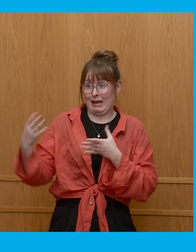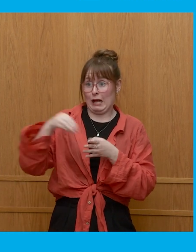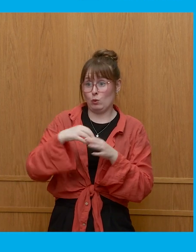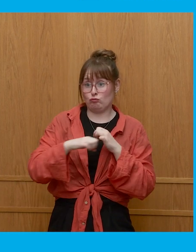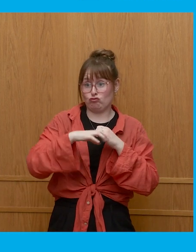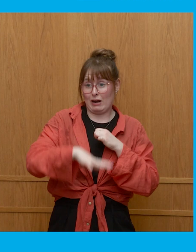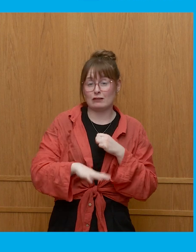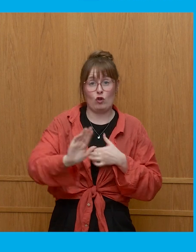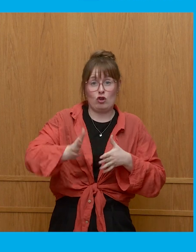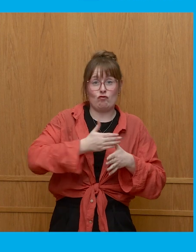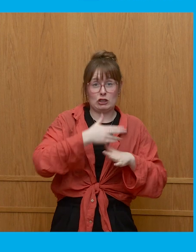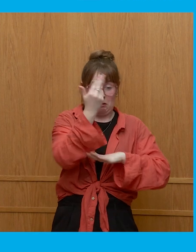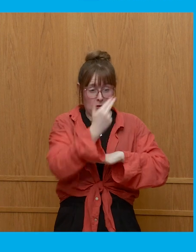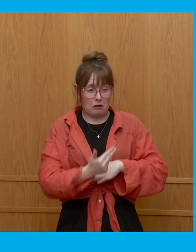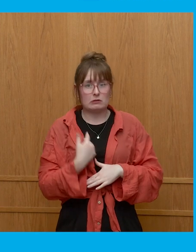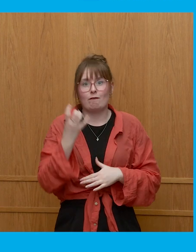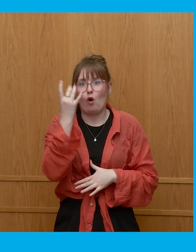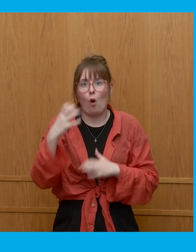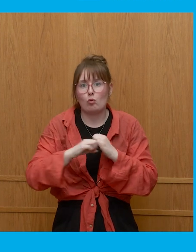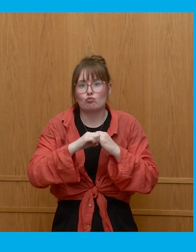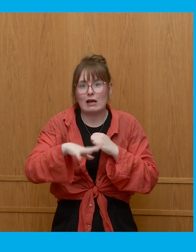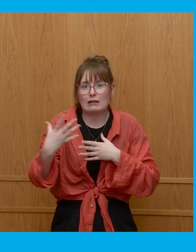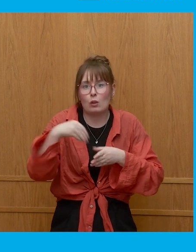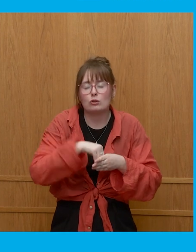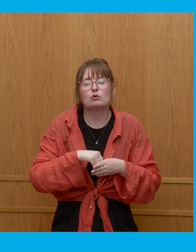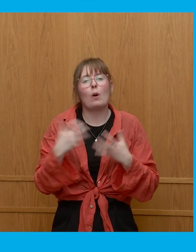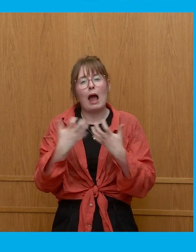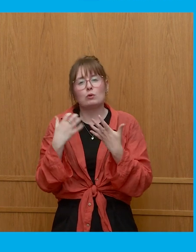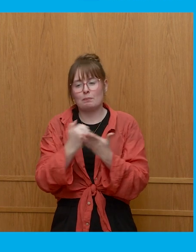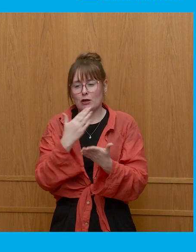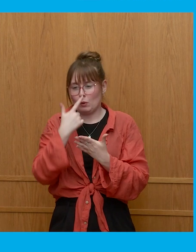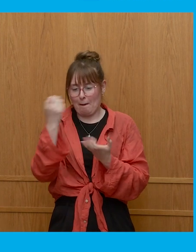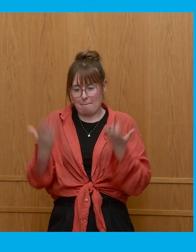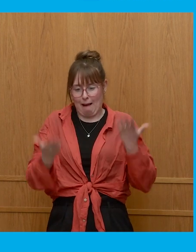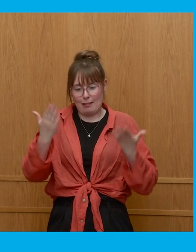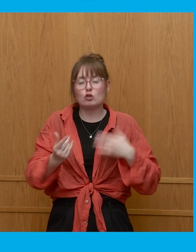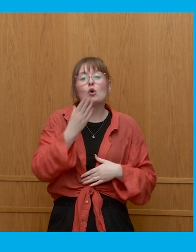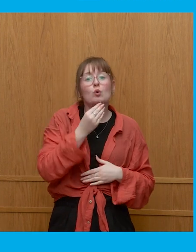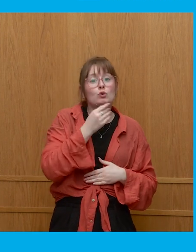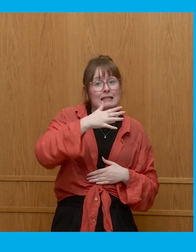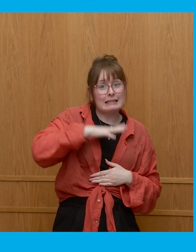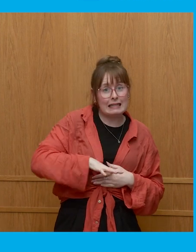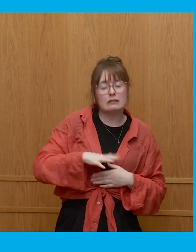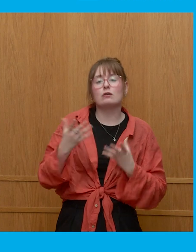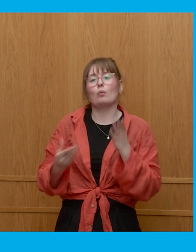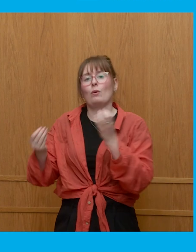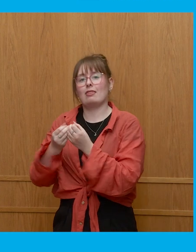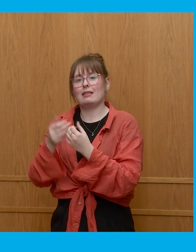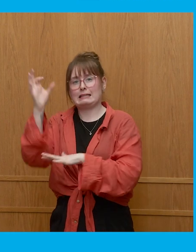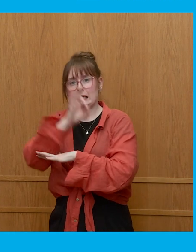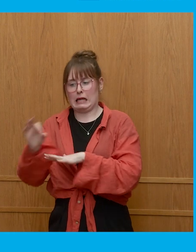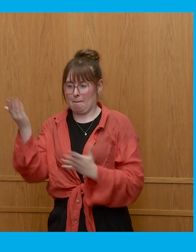original building and some of the other requirements. So it's how you balance user needs and design to try and make sure that